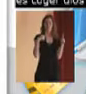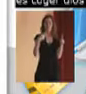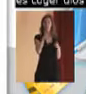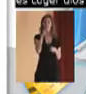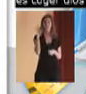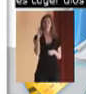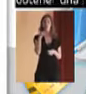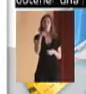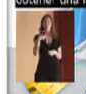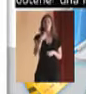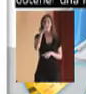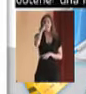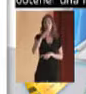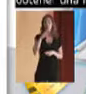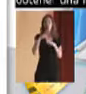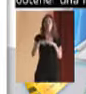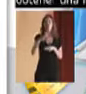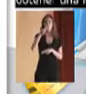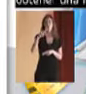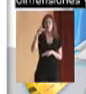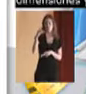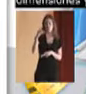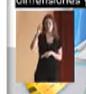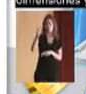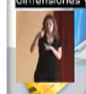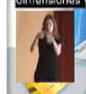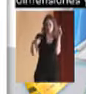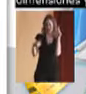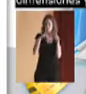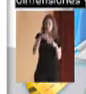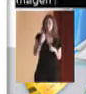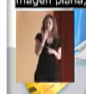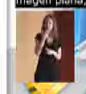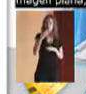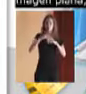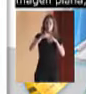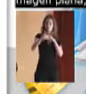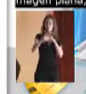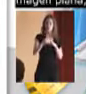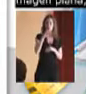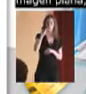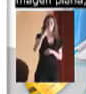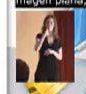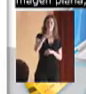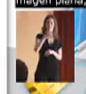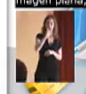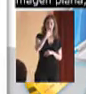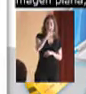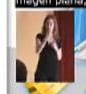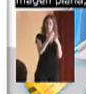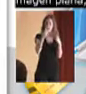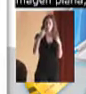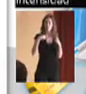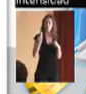of phase, and obtaining an image of 2.5D, because each pixel, according to the intensity, represents